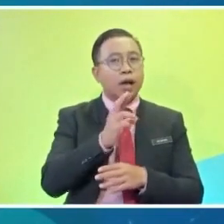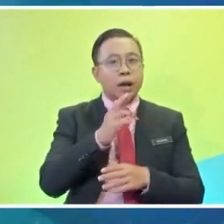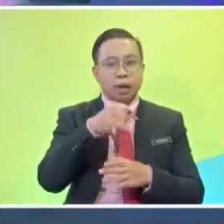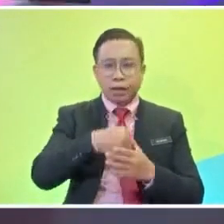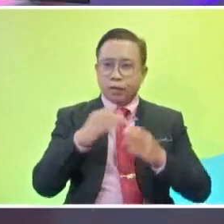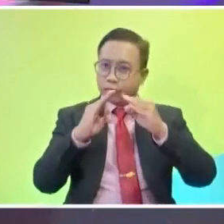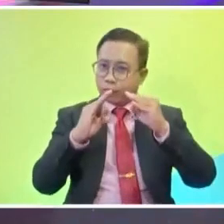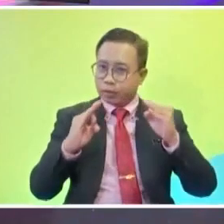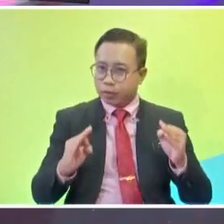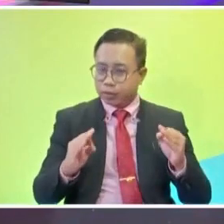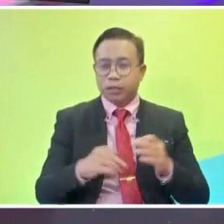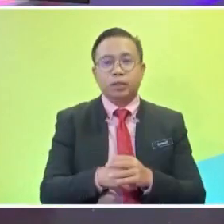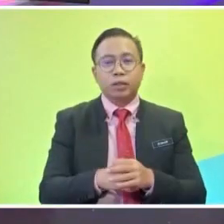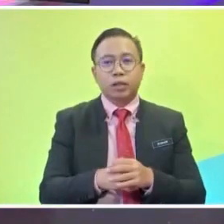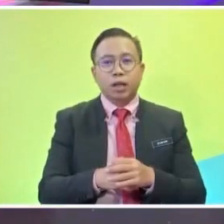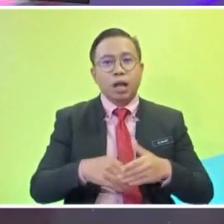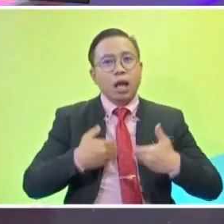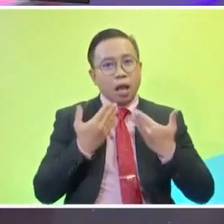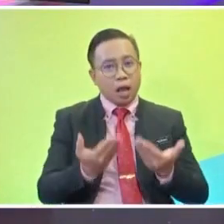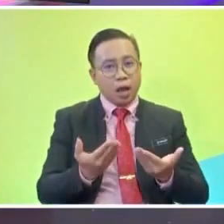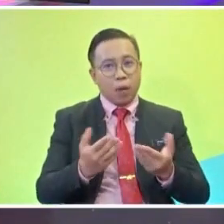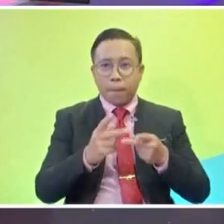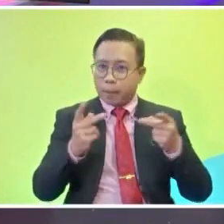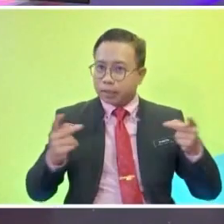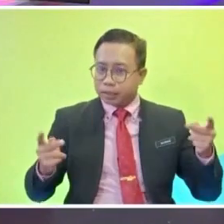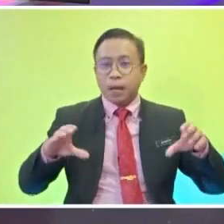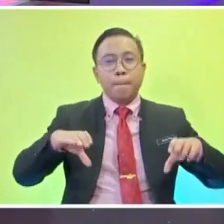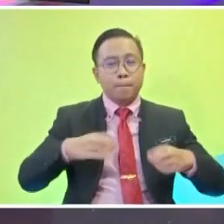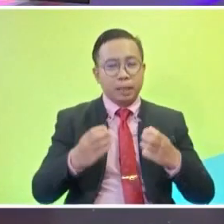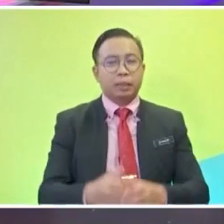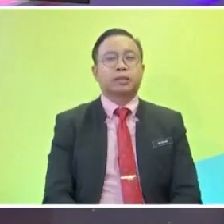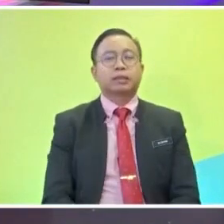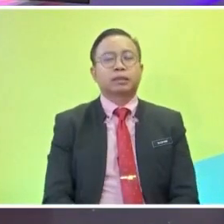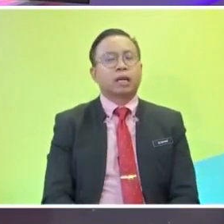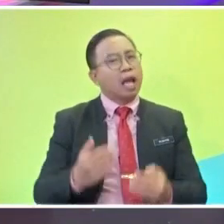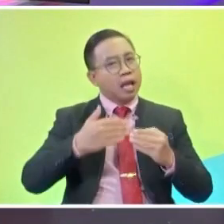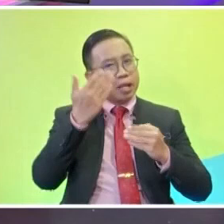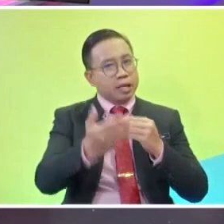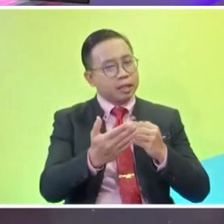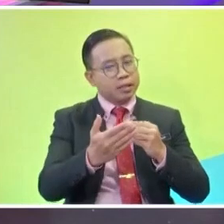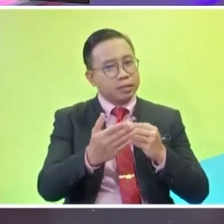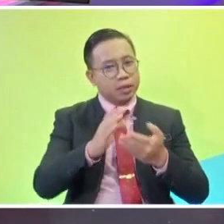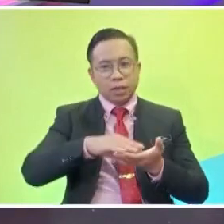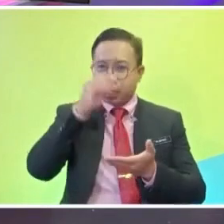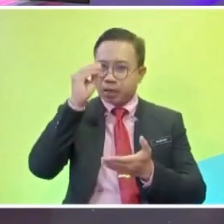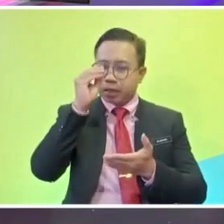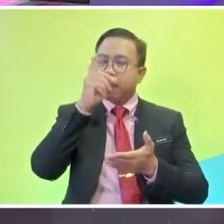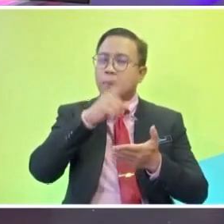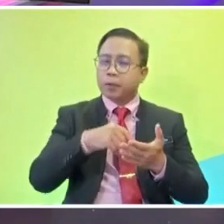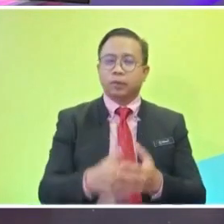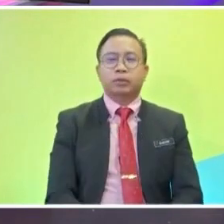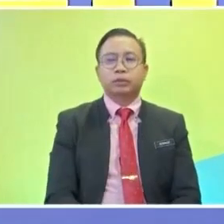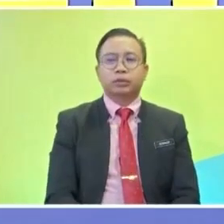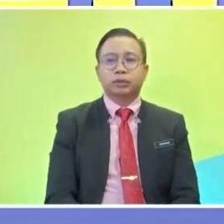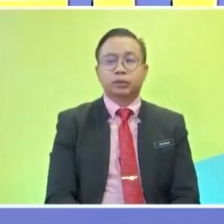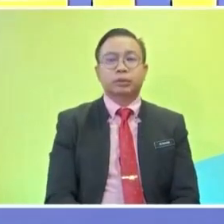factory. Yes, because we are learning right. How pasta is made. Correct. So Miss Sylvia, for the next segment, what are we learning? Okay, so just